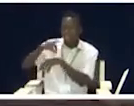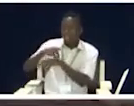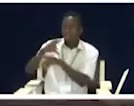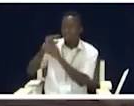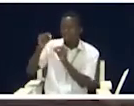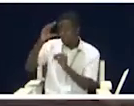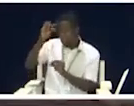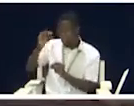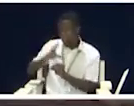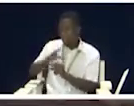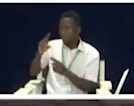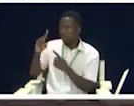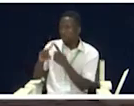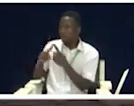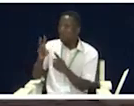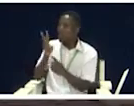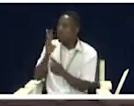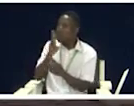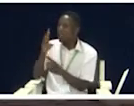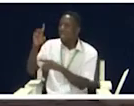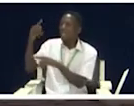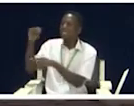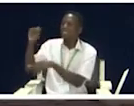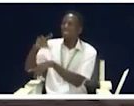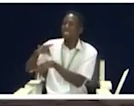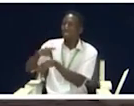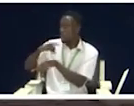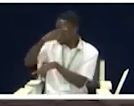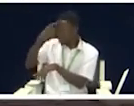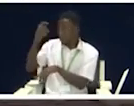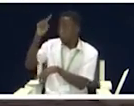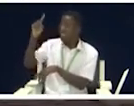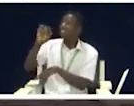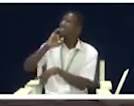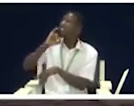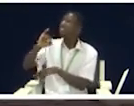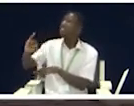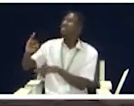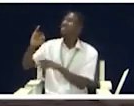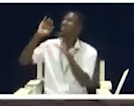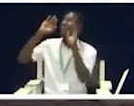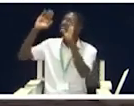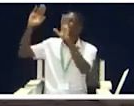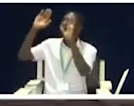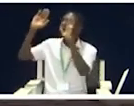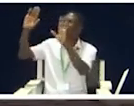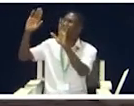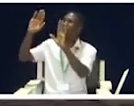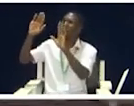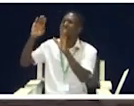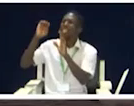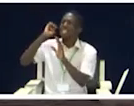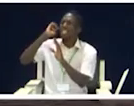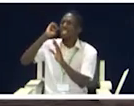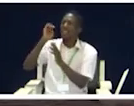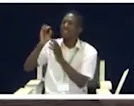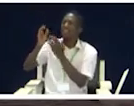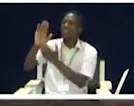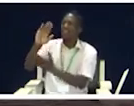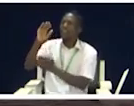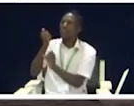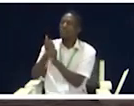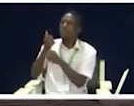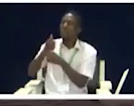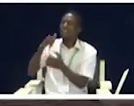face of the earth. But because he is unlimited in wonders and he can bypass a man if need be, God made it